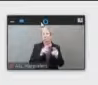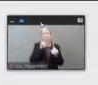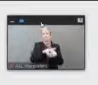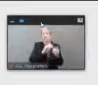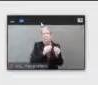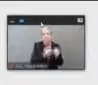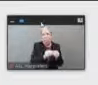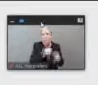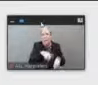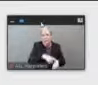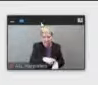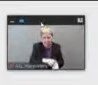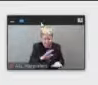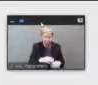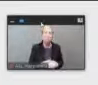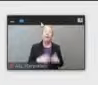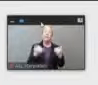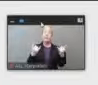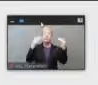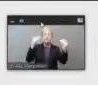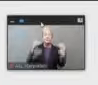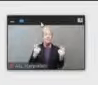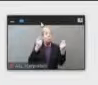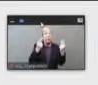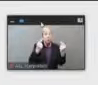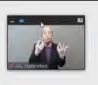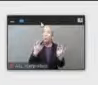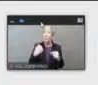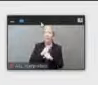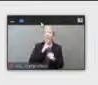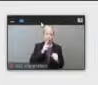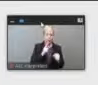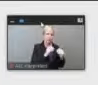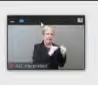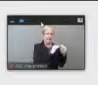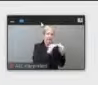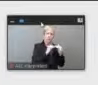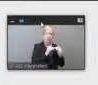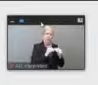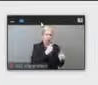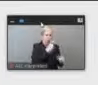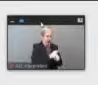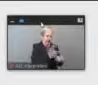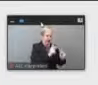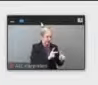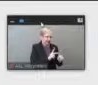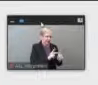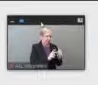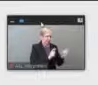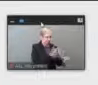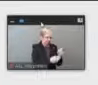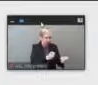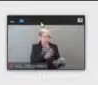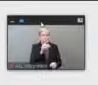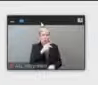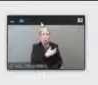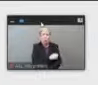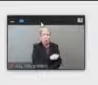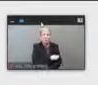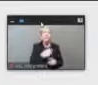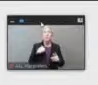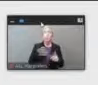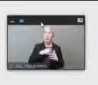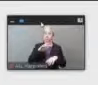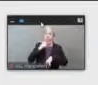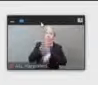So what we're doing to ensure distribution equity is for the 3 weeks worth of allocation, we have a plan for